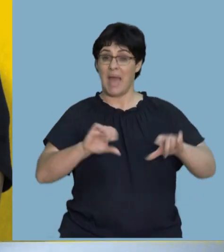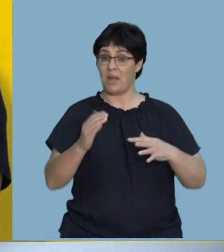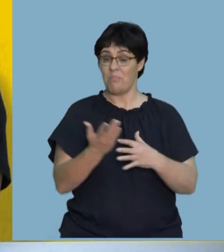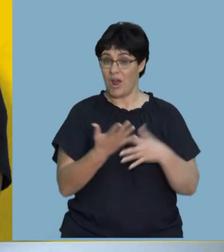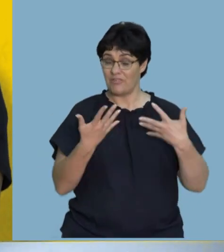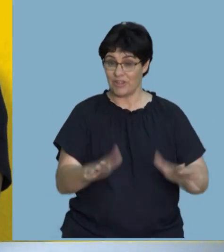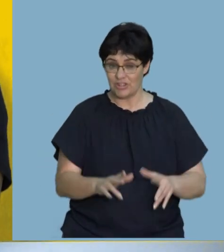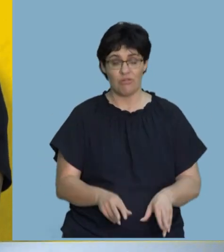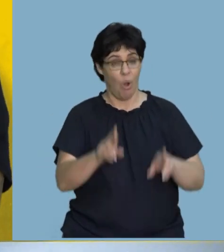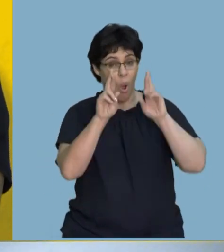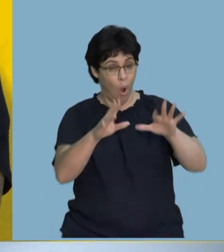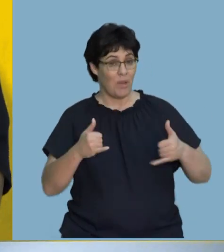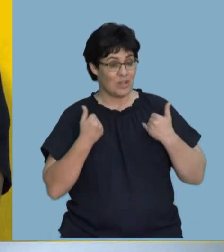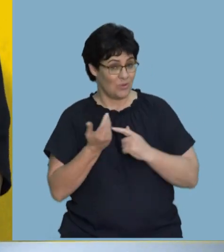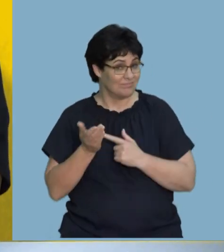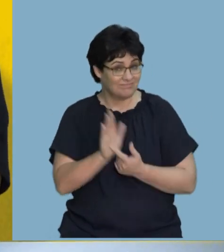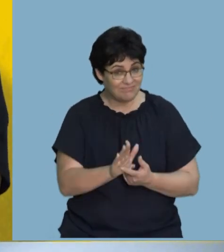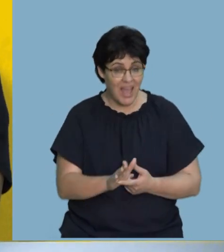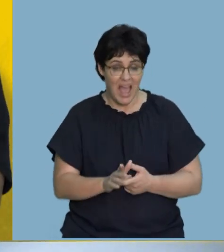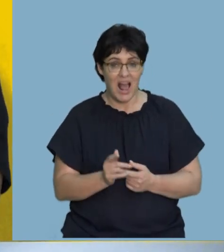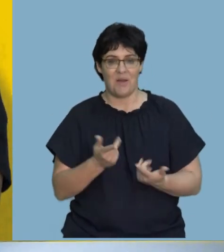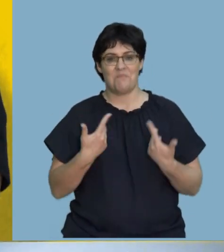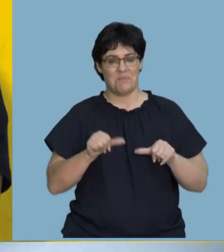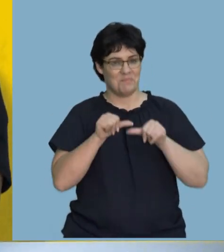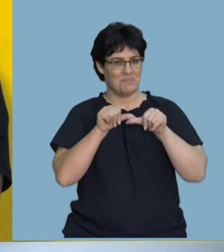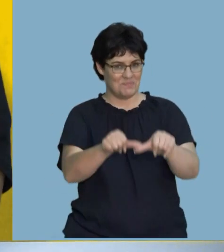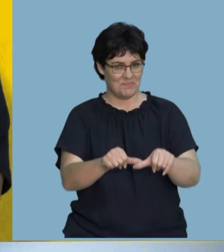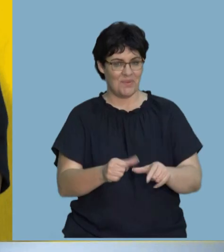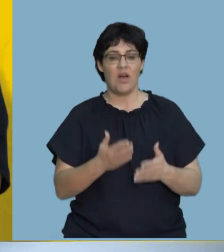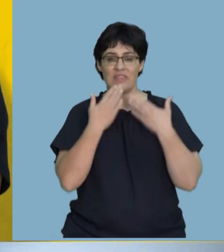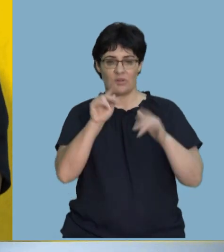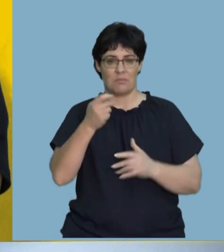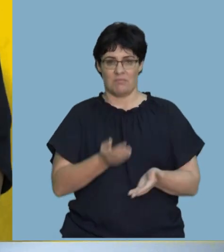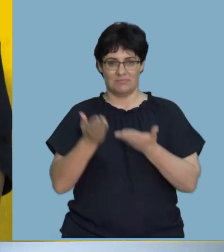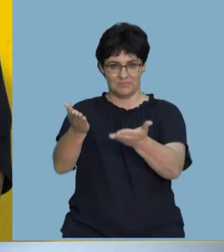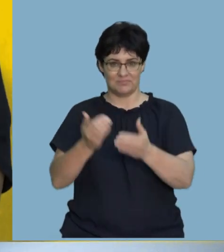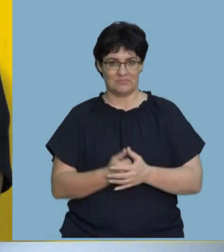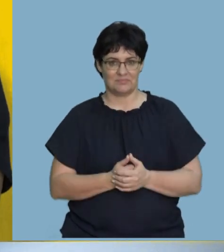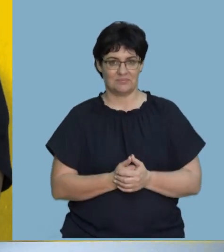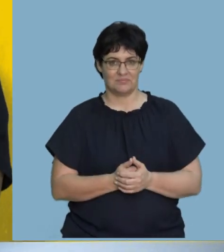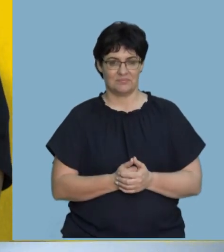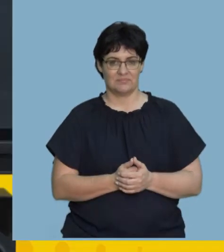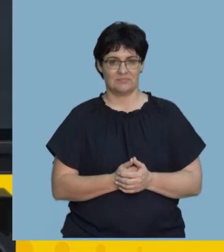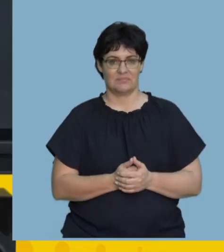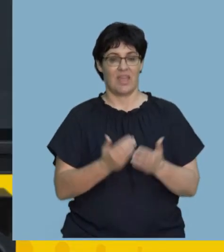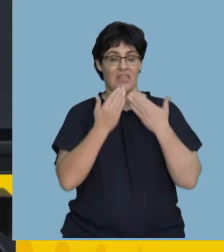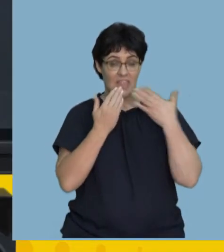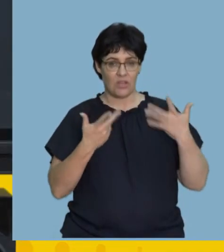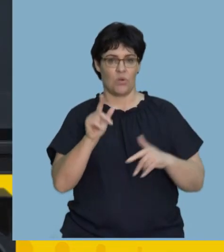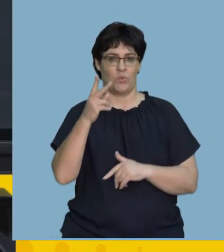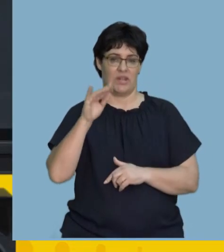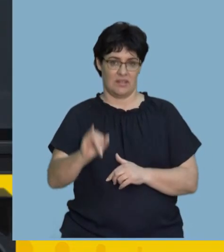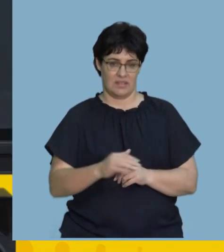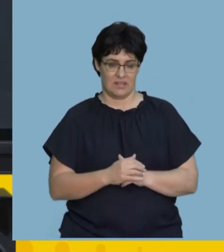We're back from the break, Matrix. I hope you guys are still tuned in and enjoying the show. Thank you so much, Themba, and over to you. Thank you very much,